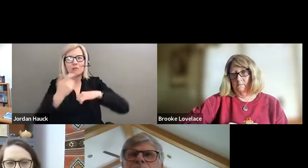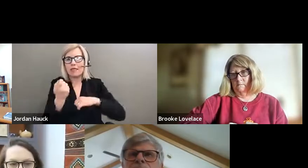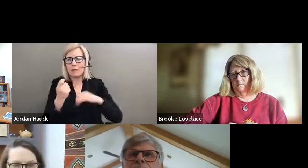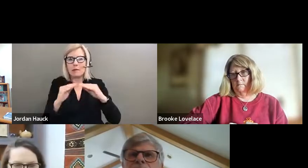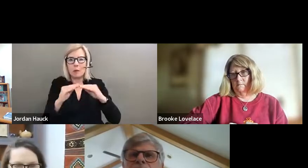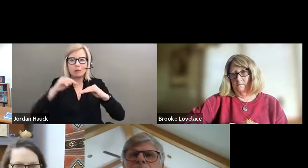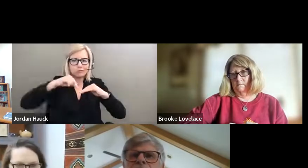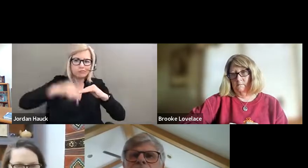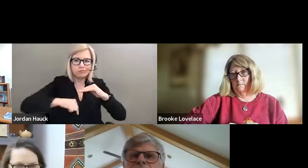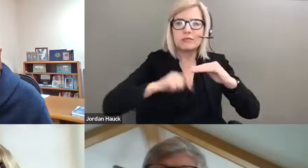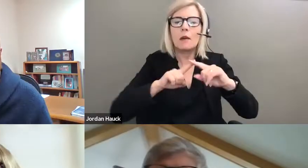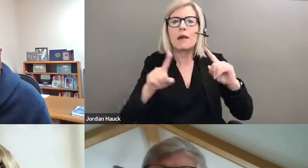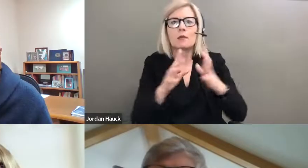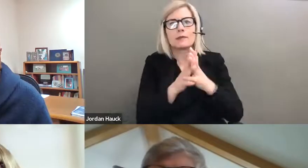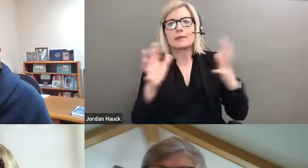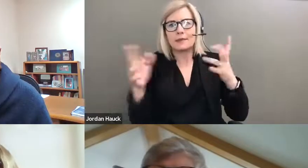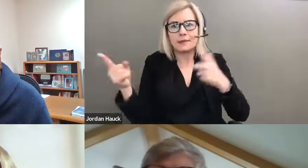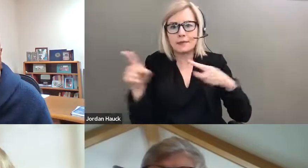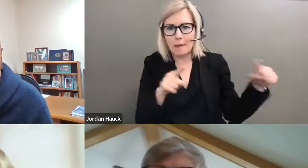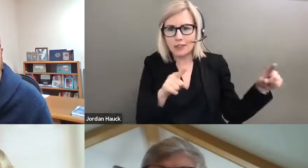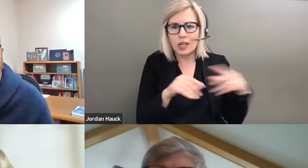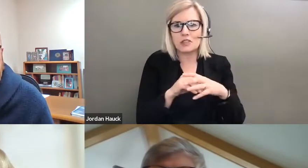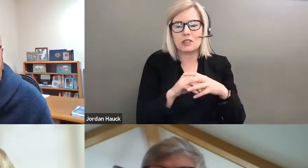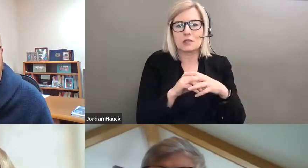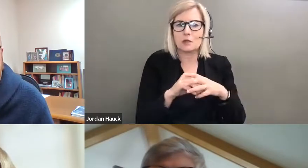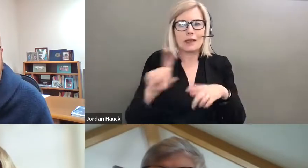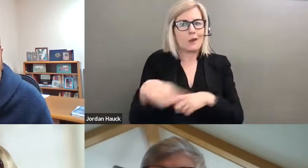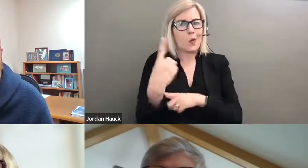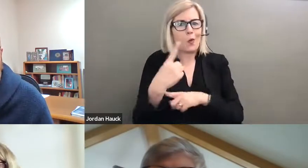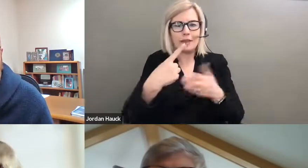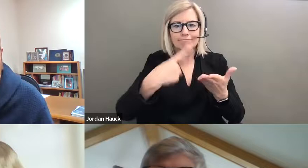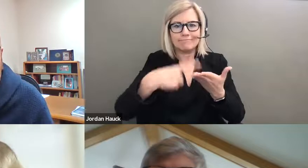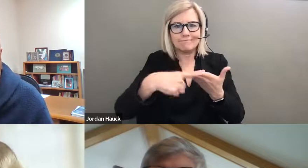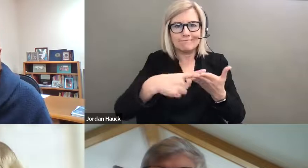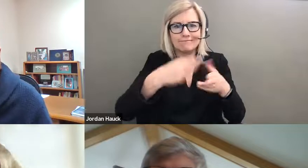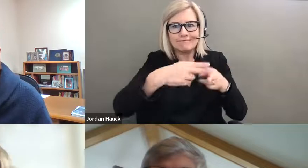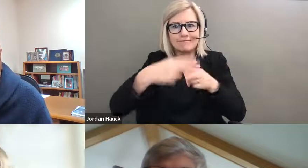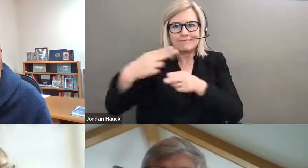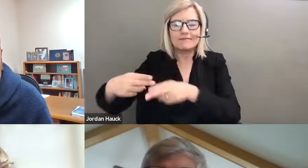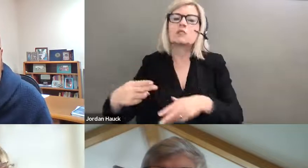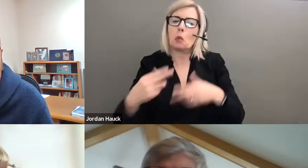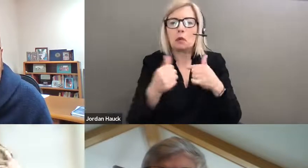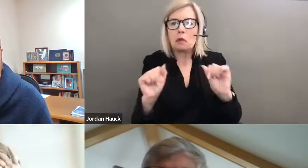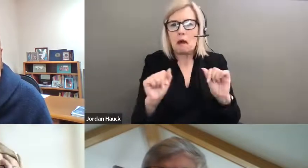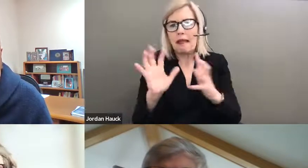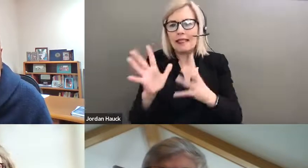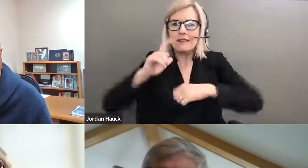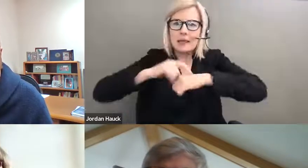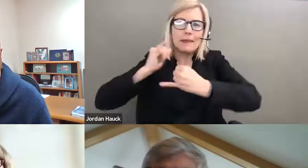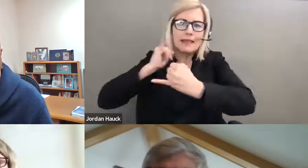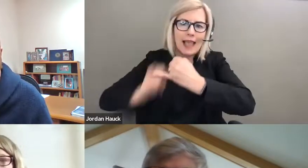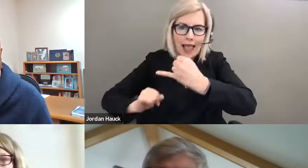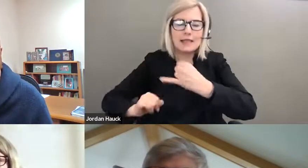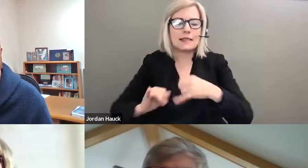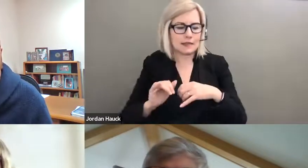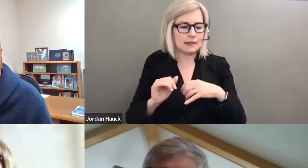deeper dive, but there's so much going on, and we can only go into so much information in our Capitol chat. So we are going to try to leave some time at the end of the